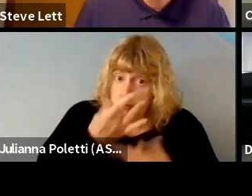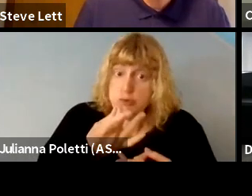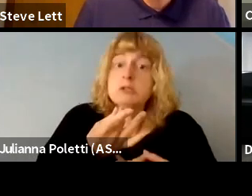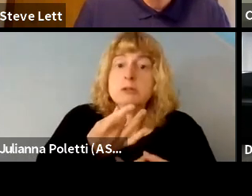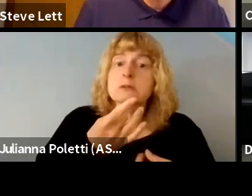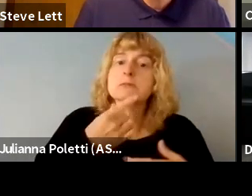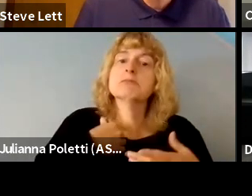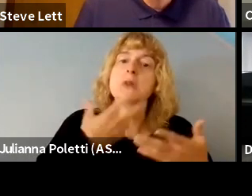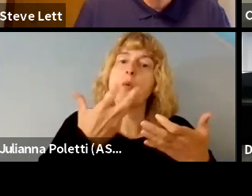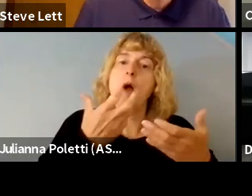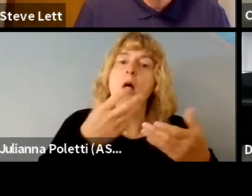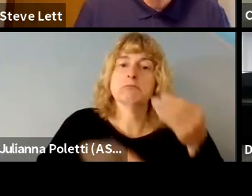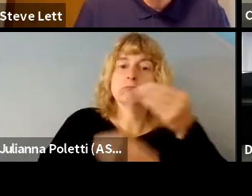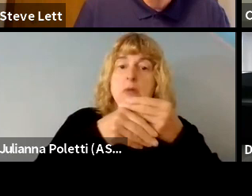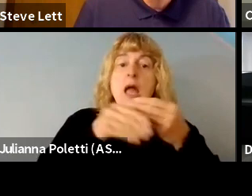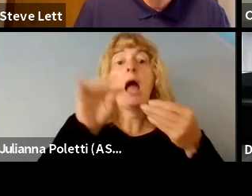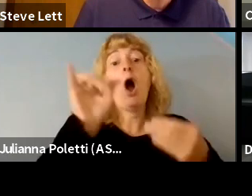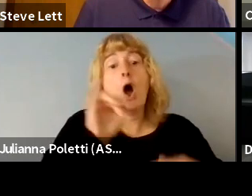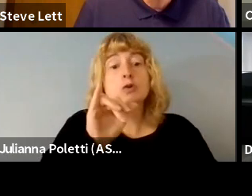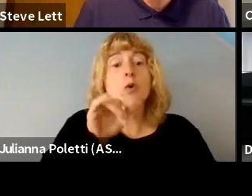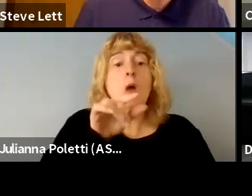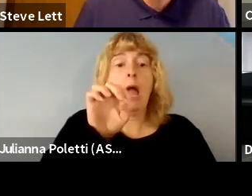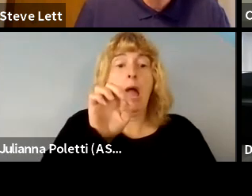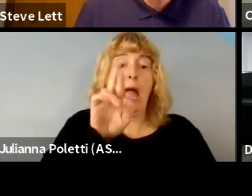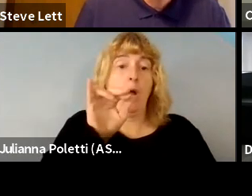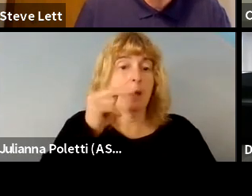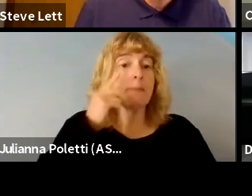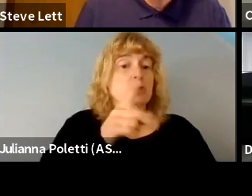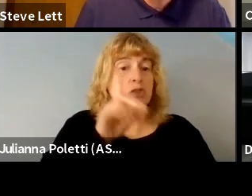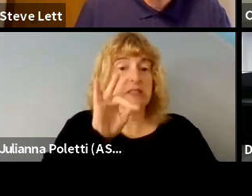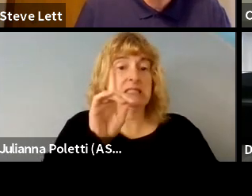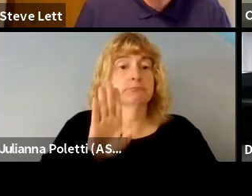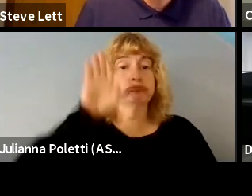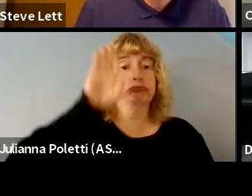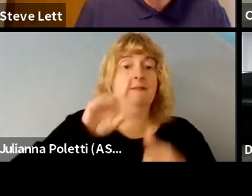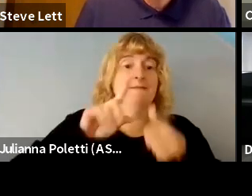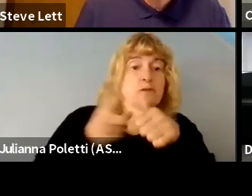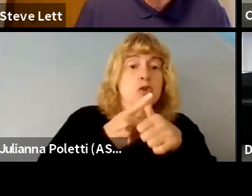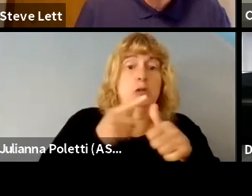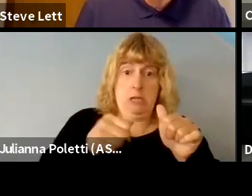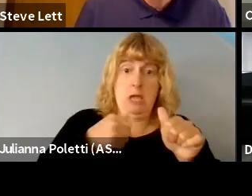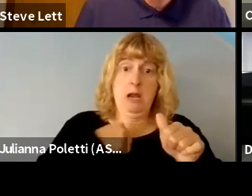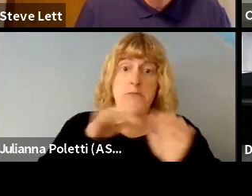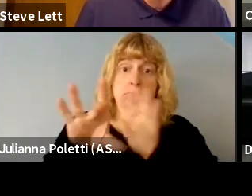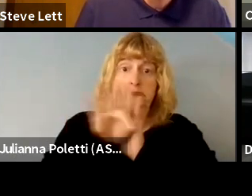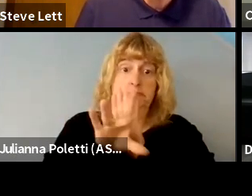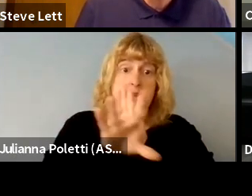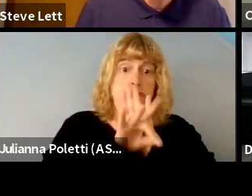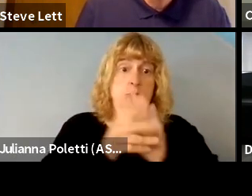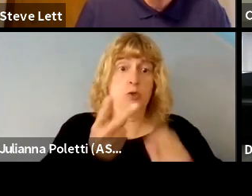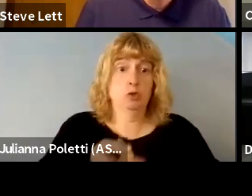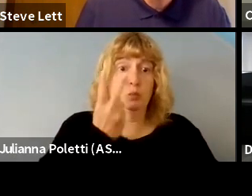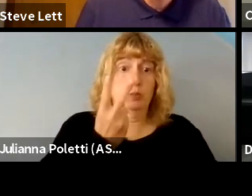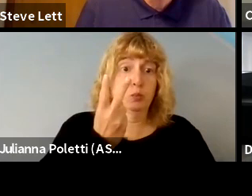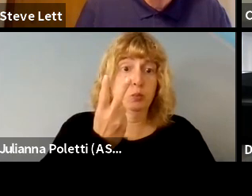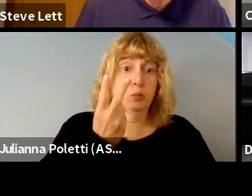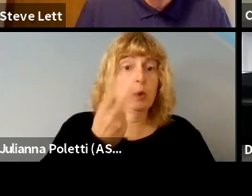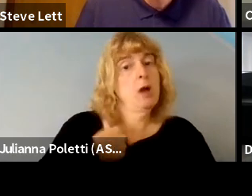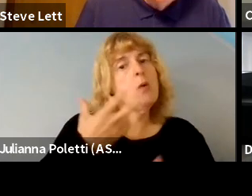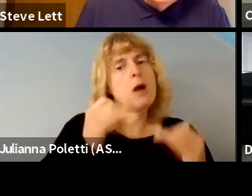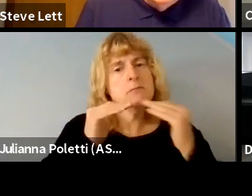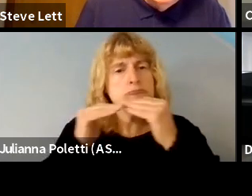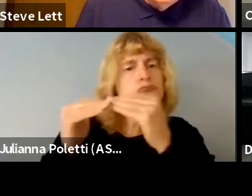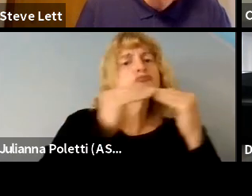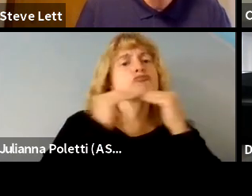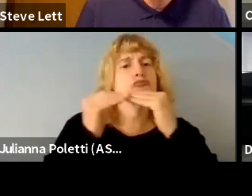in all honesty, Erin too, because she did raise her hand at the beginning. So can I nominate two? I want it to be fair to everybody, and they